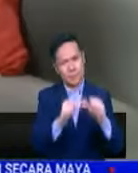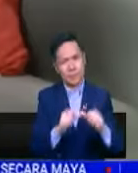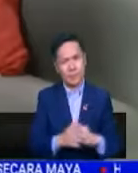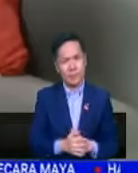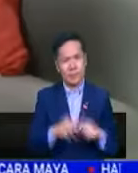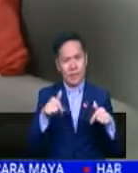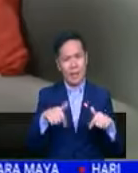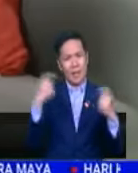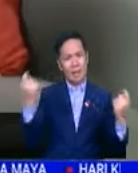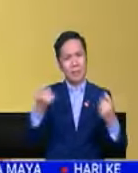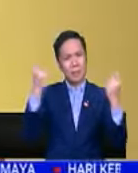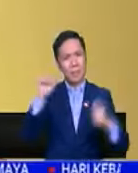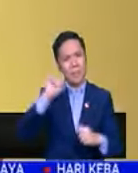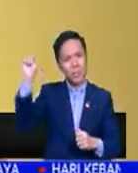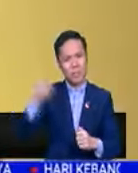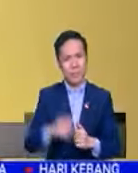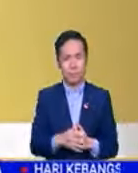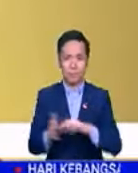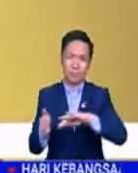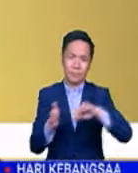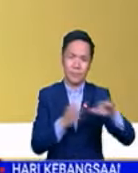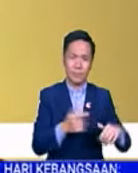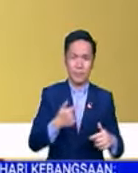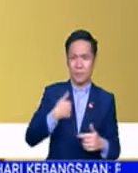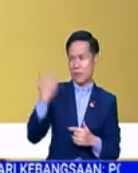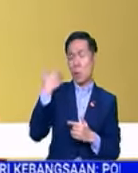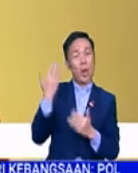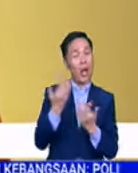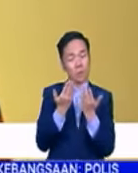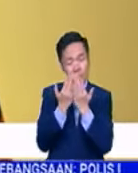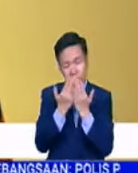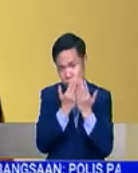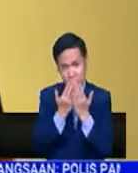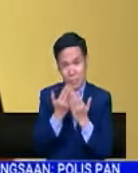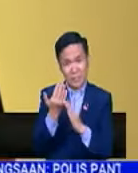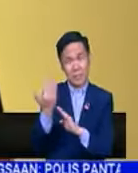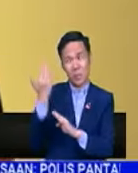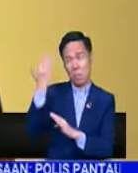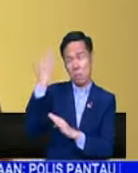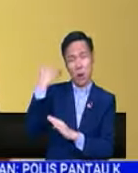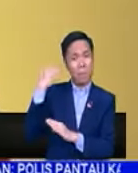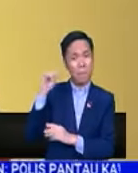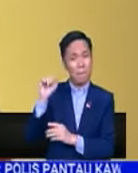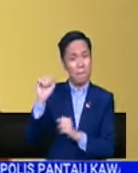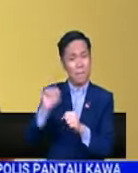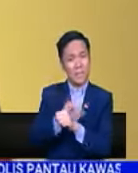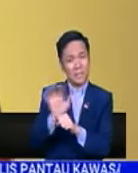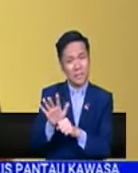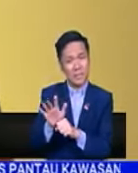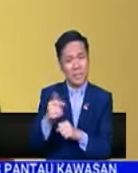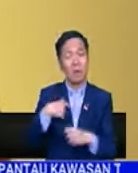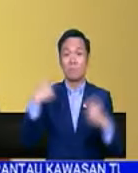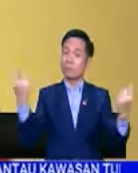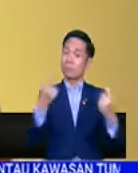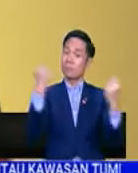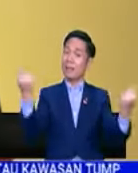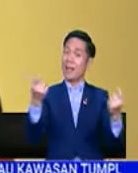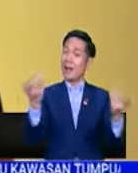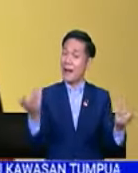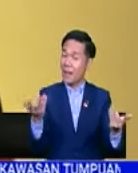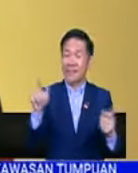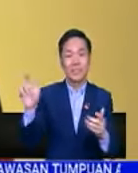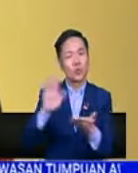nation day. So, yeah. Well, as a student back in the days way before pandemic hits, we celebrated Merdeka